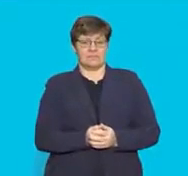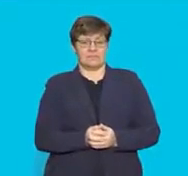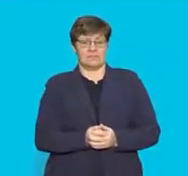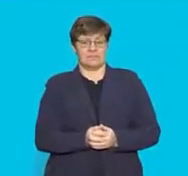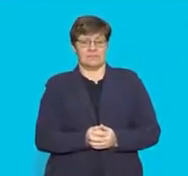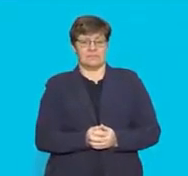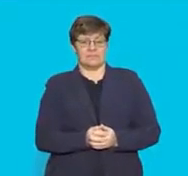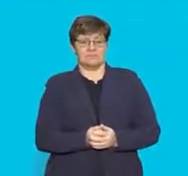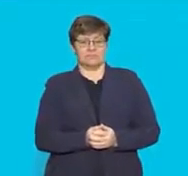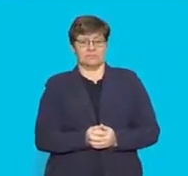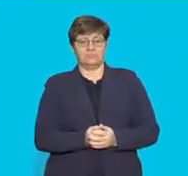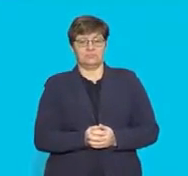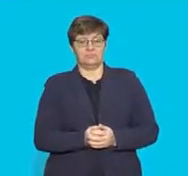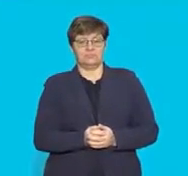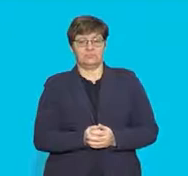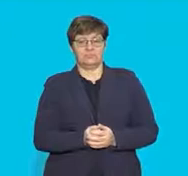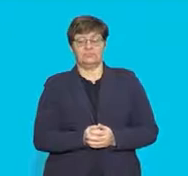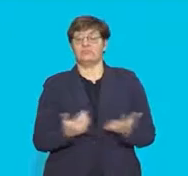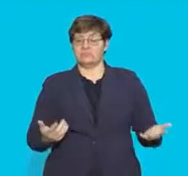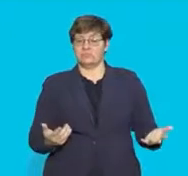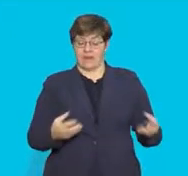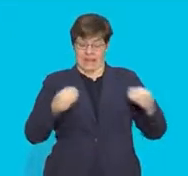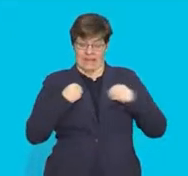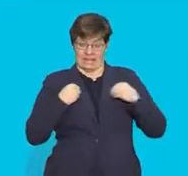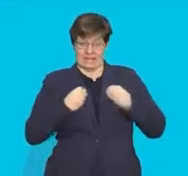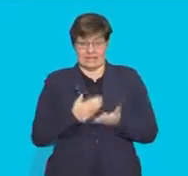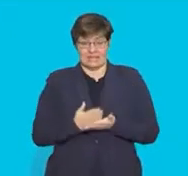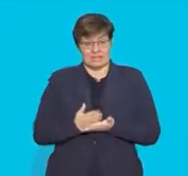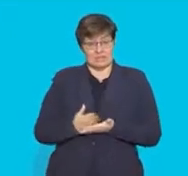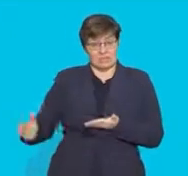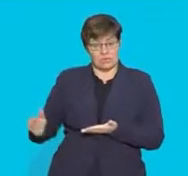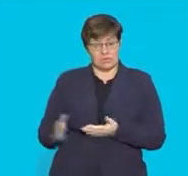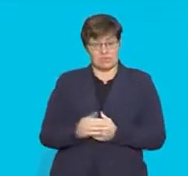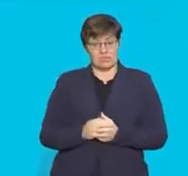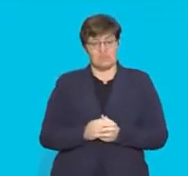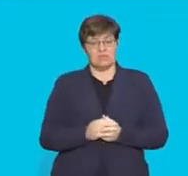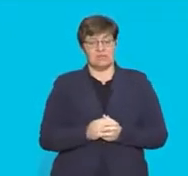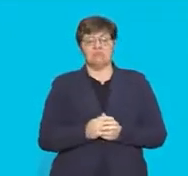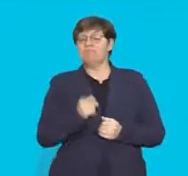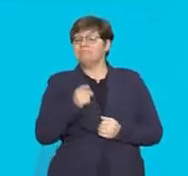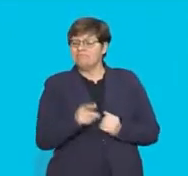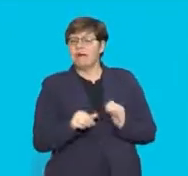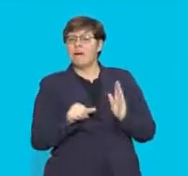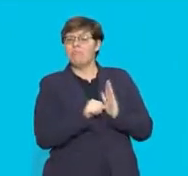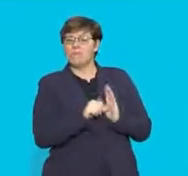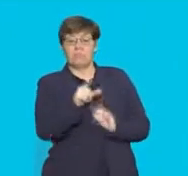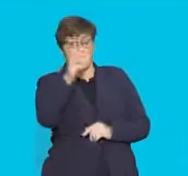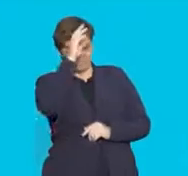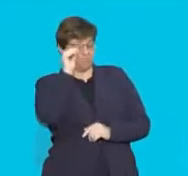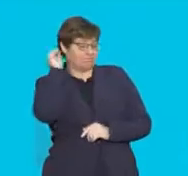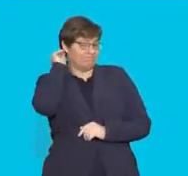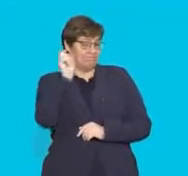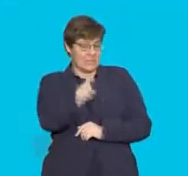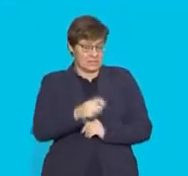Now, when we are disposing of an asset, right, it is important to remember